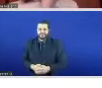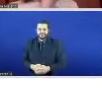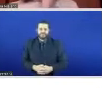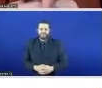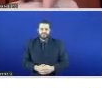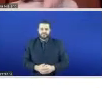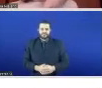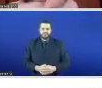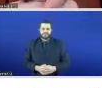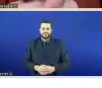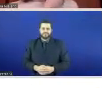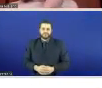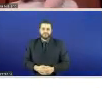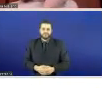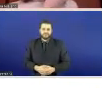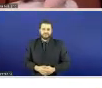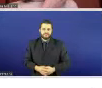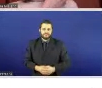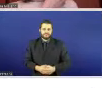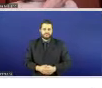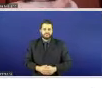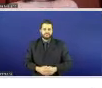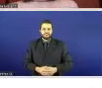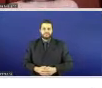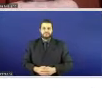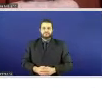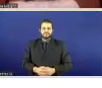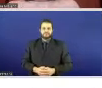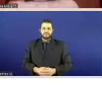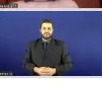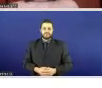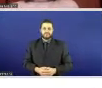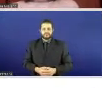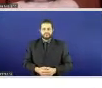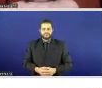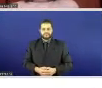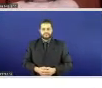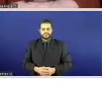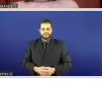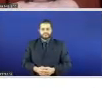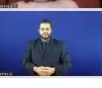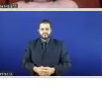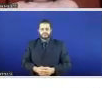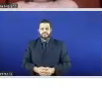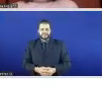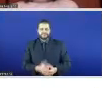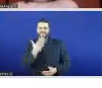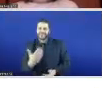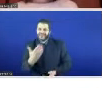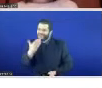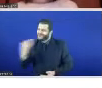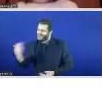Muchísimas gracias. Realmente ya no tengo nada que decir. Después de todo lo que acabo de escuchar,